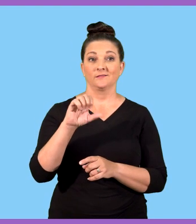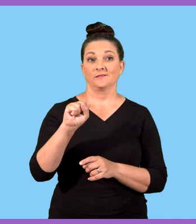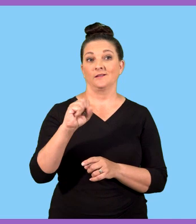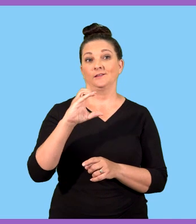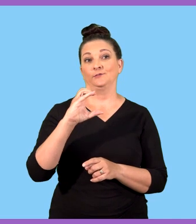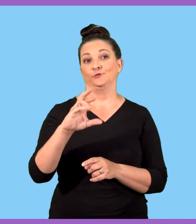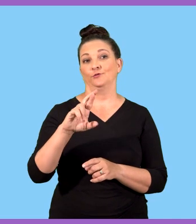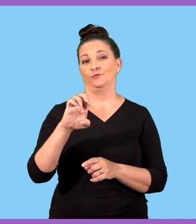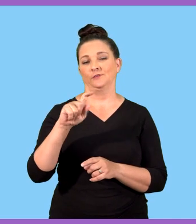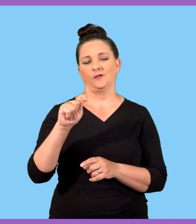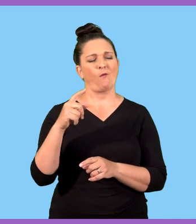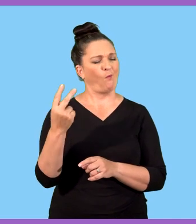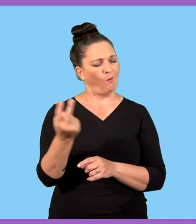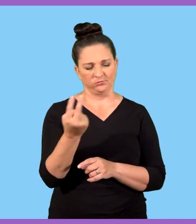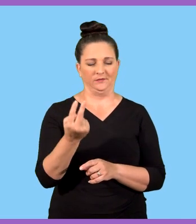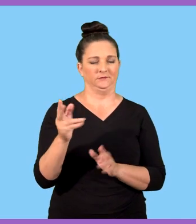Always.